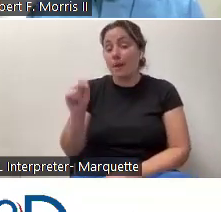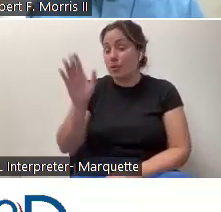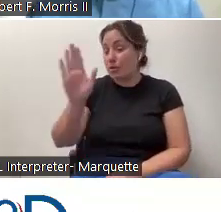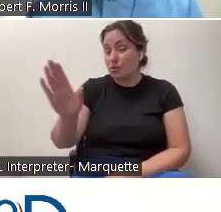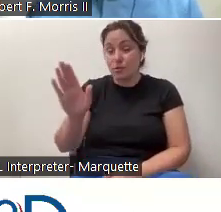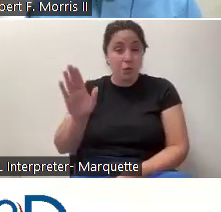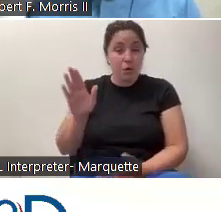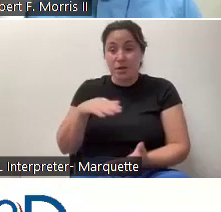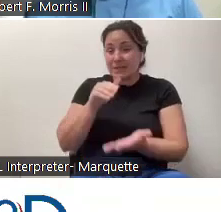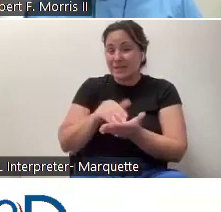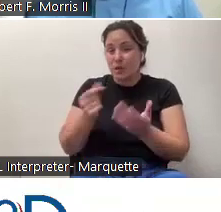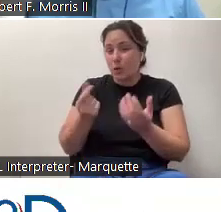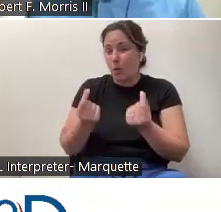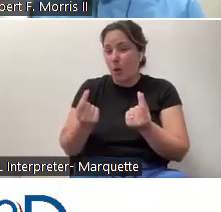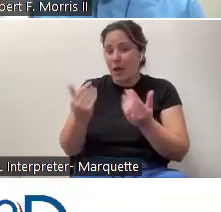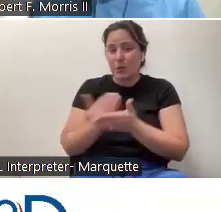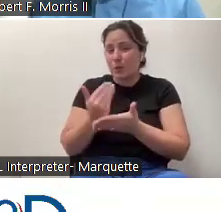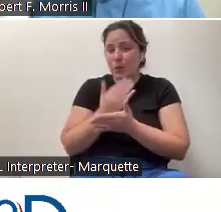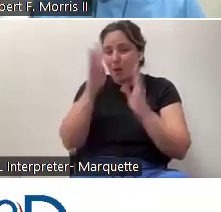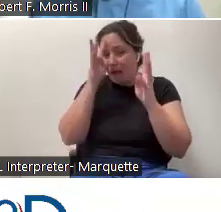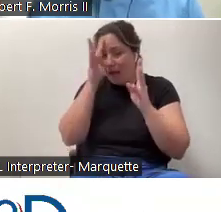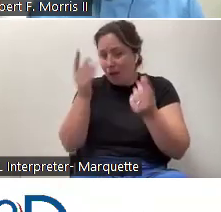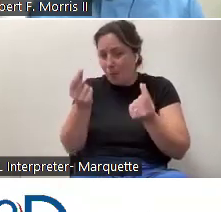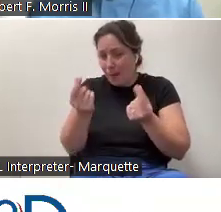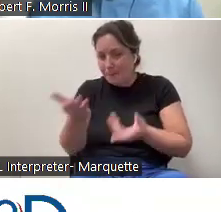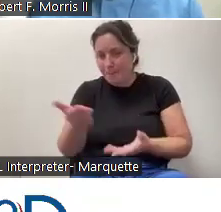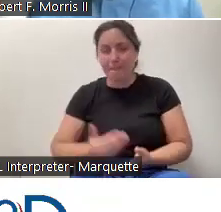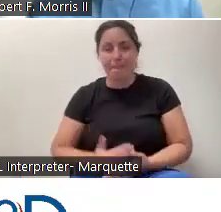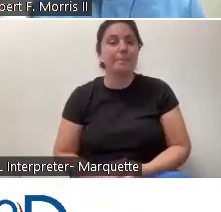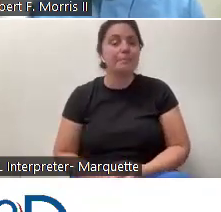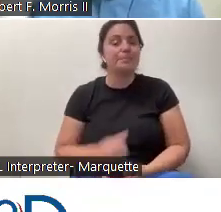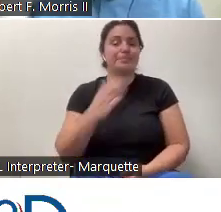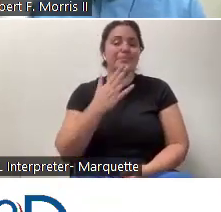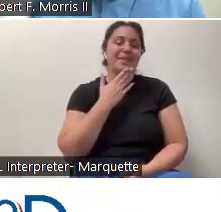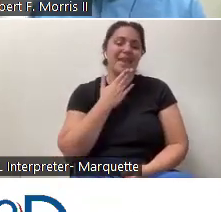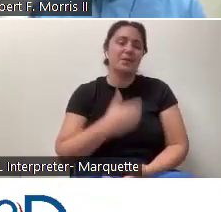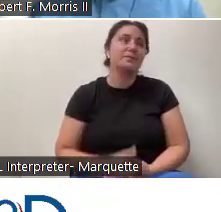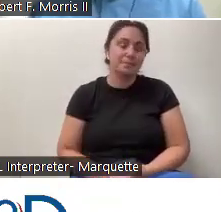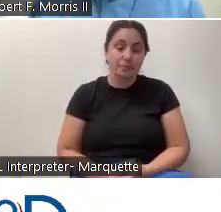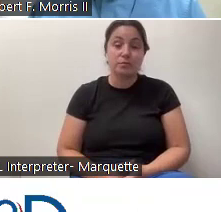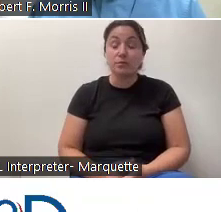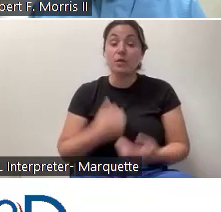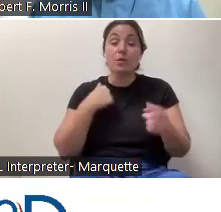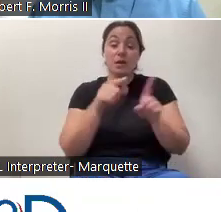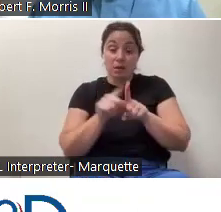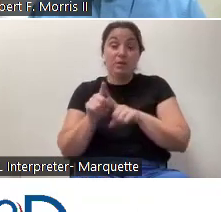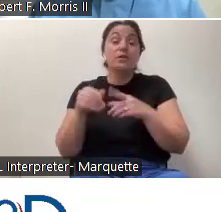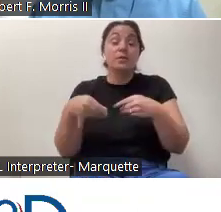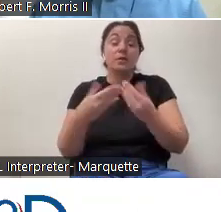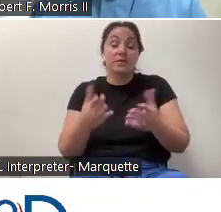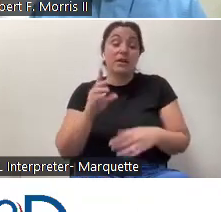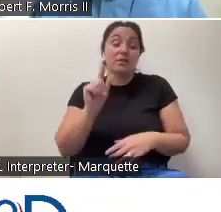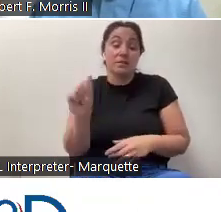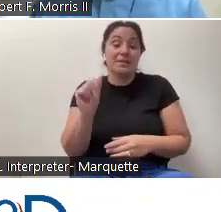Robert? Thanks, Megan. I'd like to point out that we also provide services for our disabled veterans.